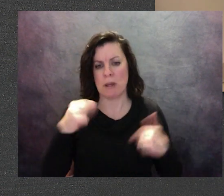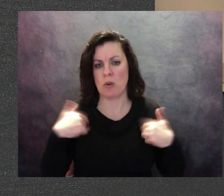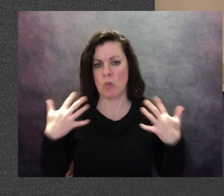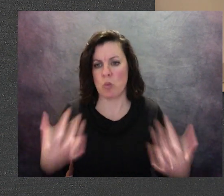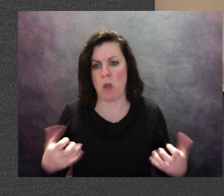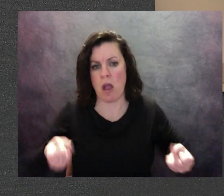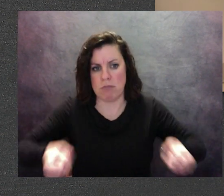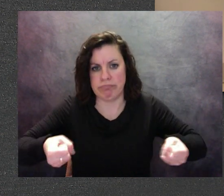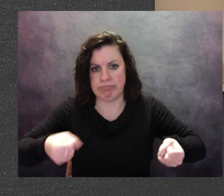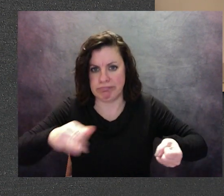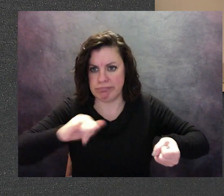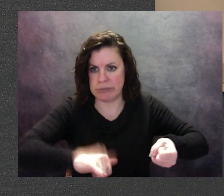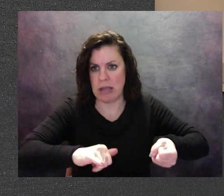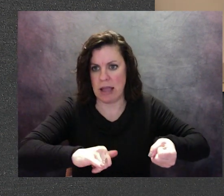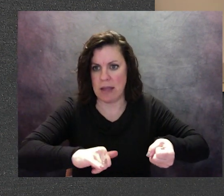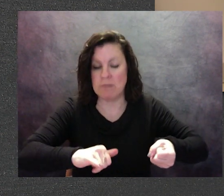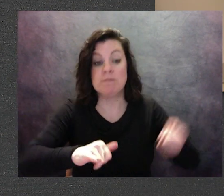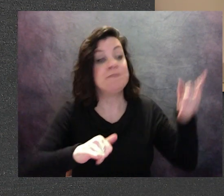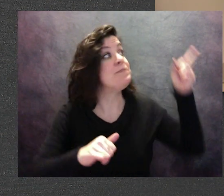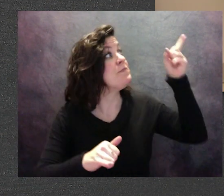You also need things like